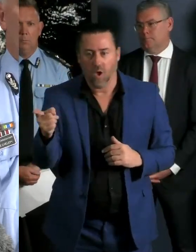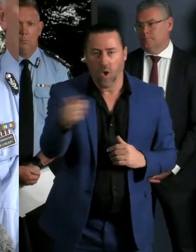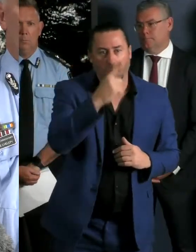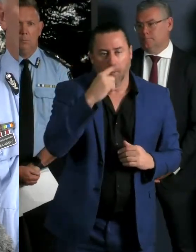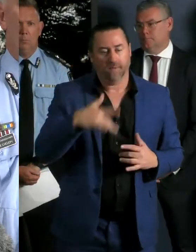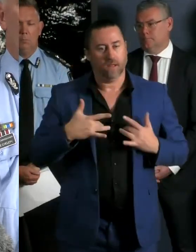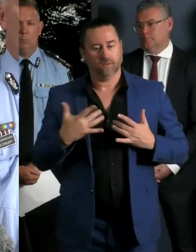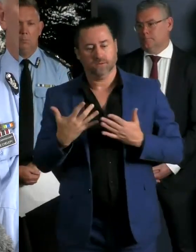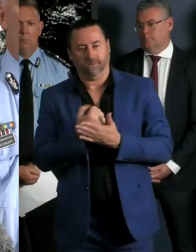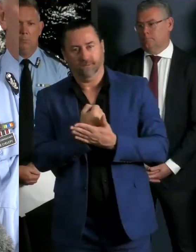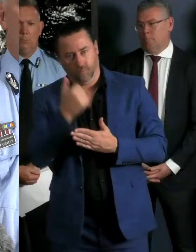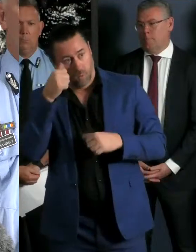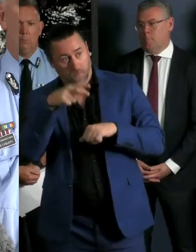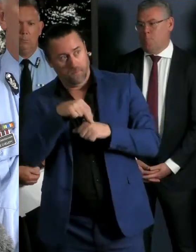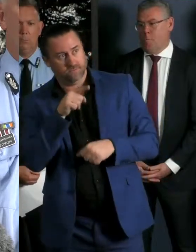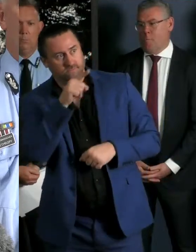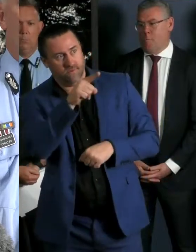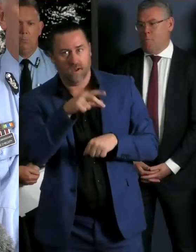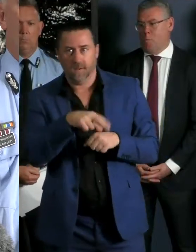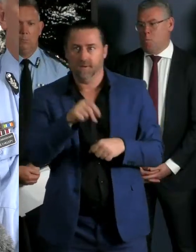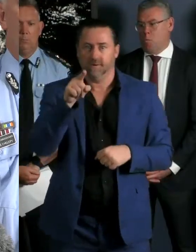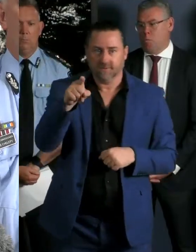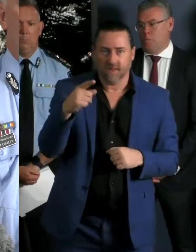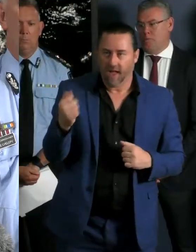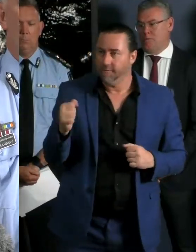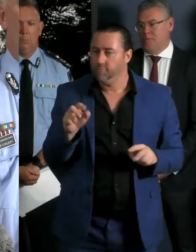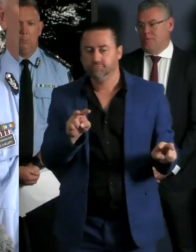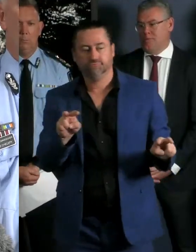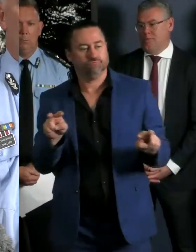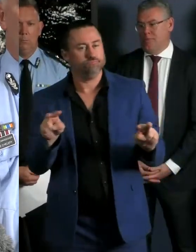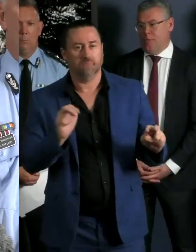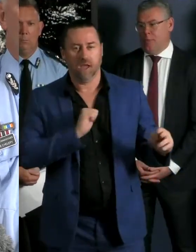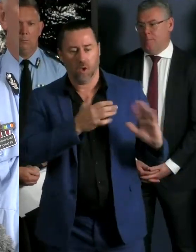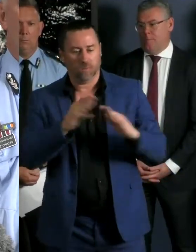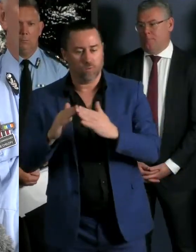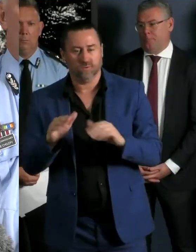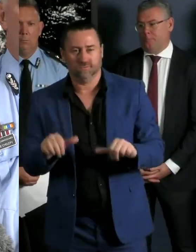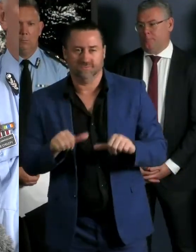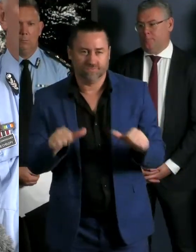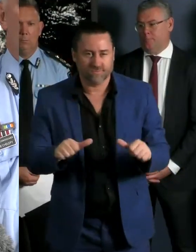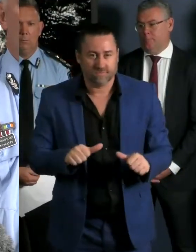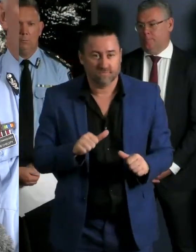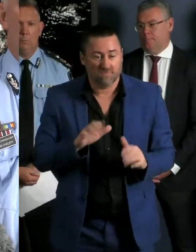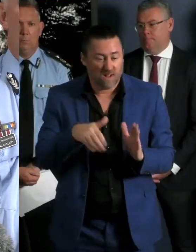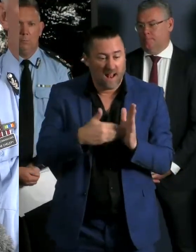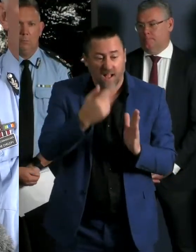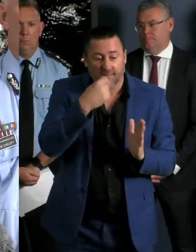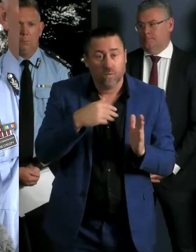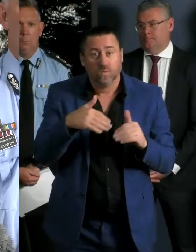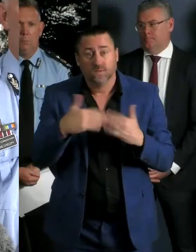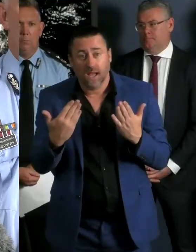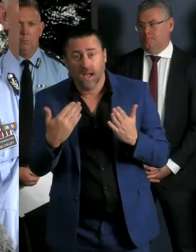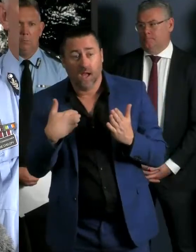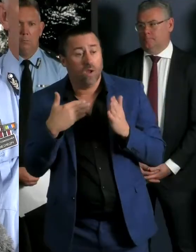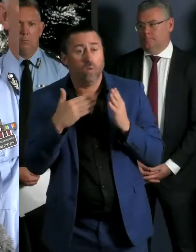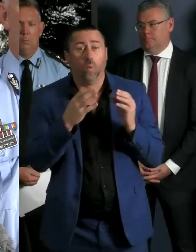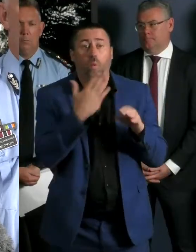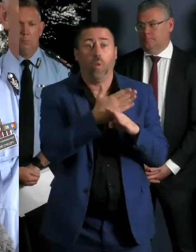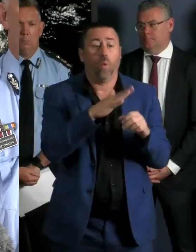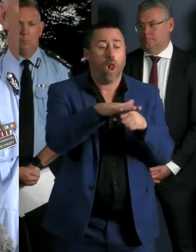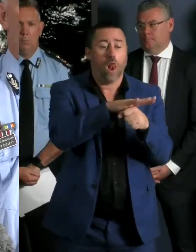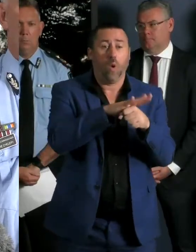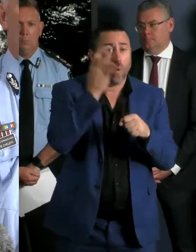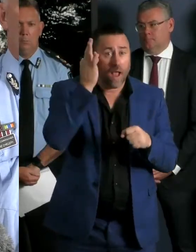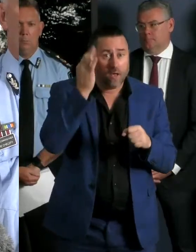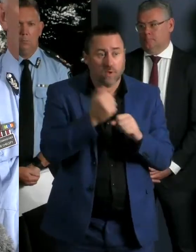patrols, to liaise with our vulnerable persons. A lot of the work we've been doing the last couple of days is working with councils to make sure that